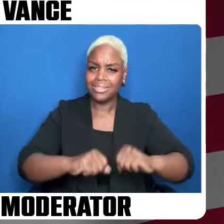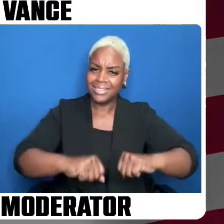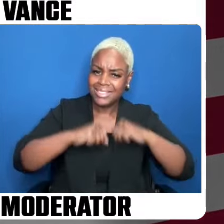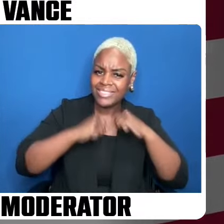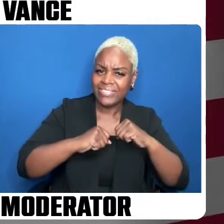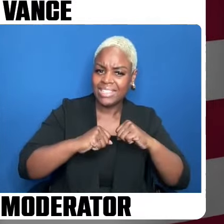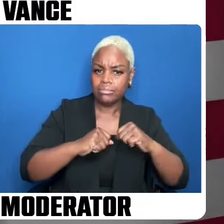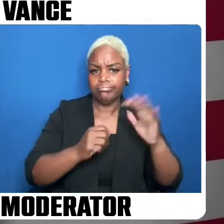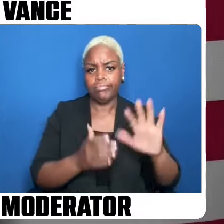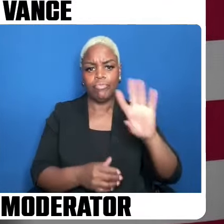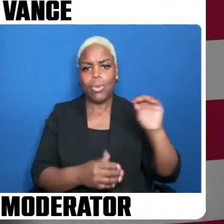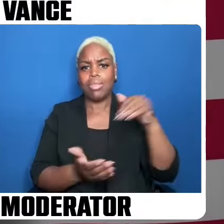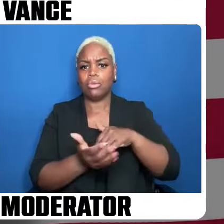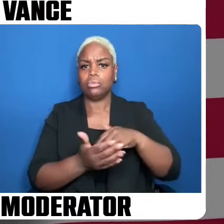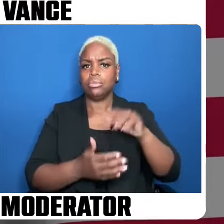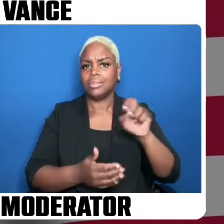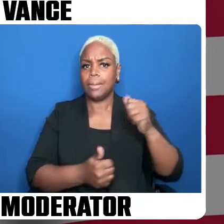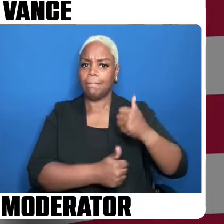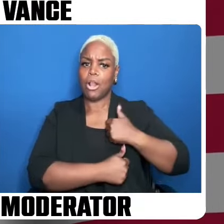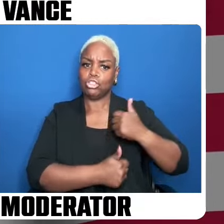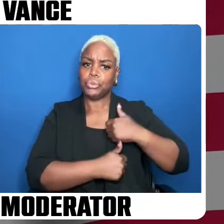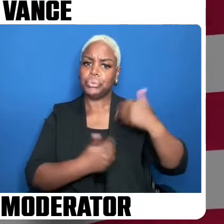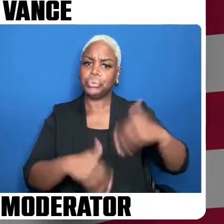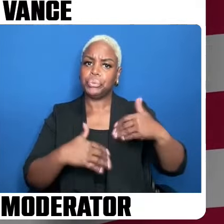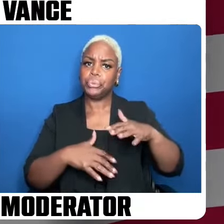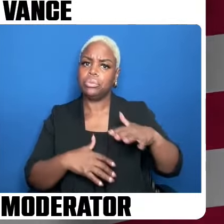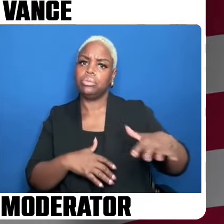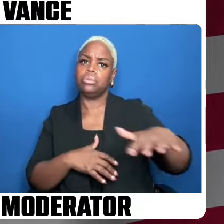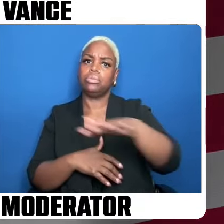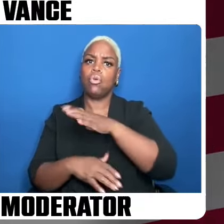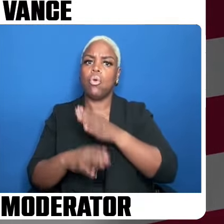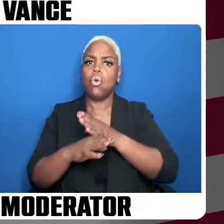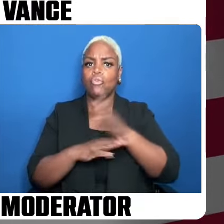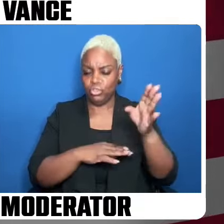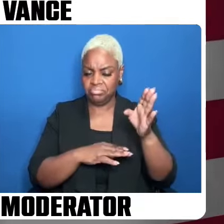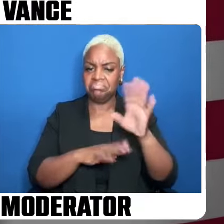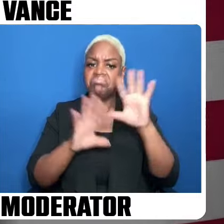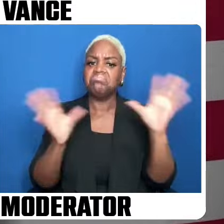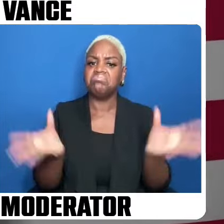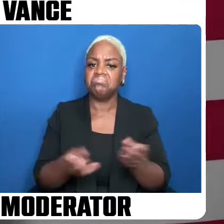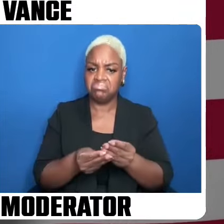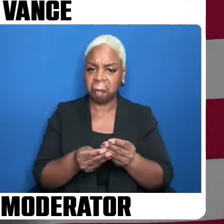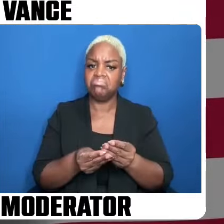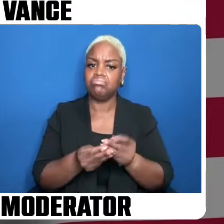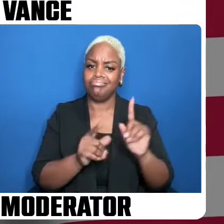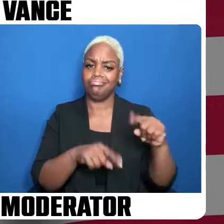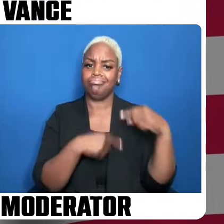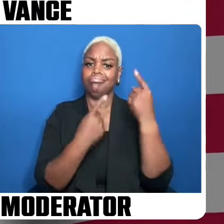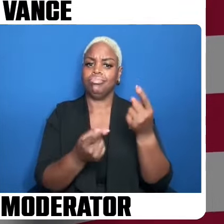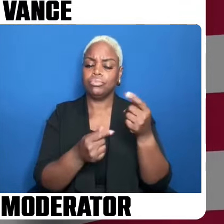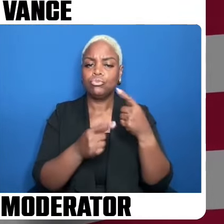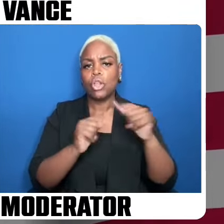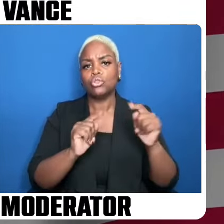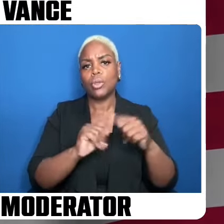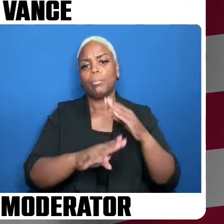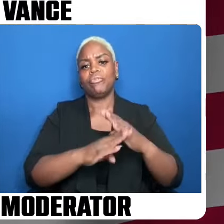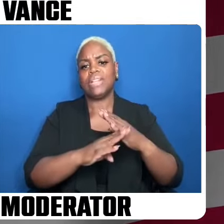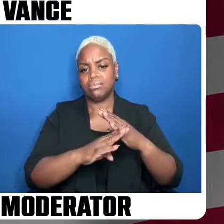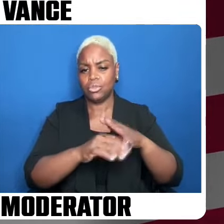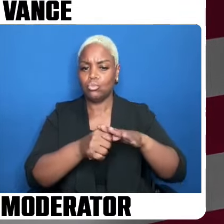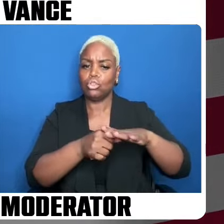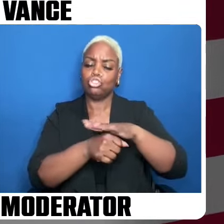region over the past year to try to prevent a regional war. Iran is weakened, but the U.S. still considers